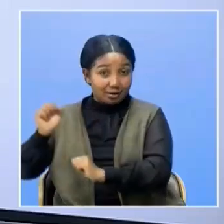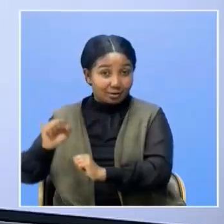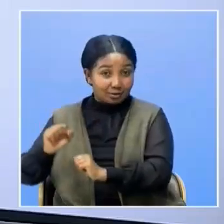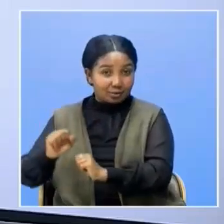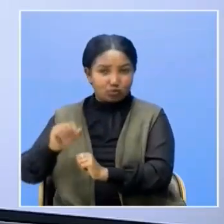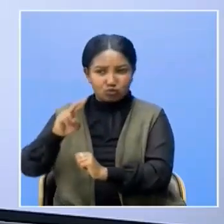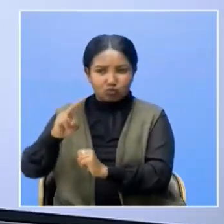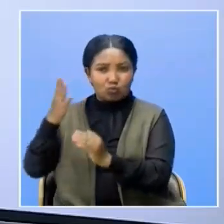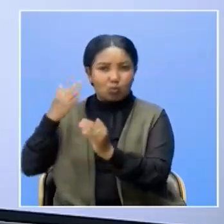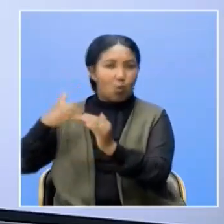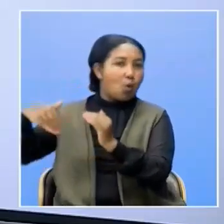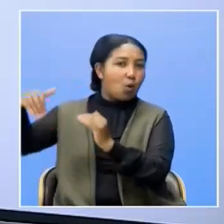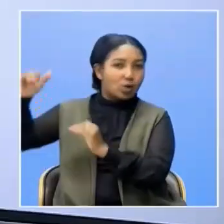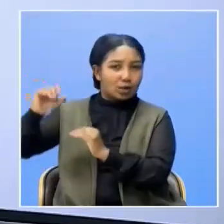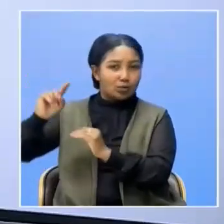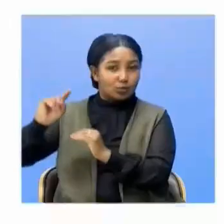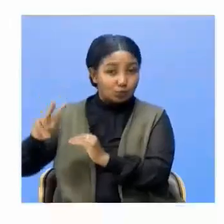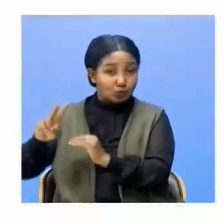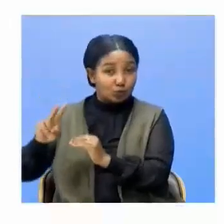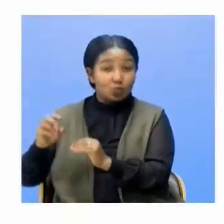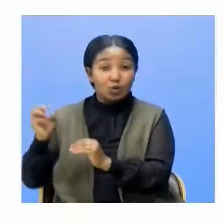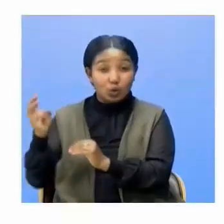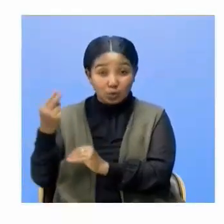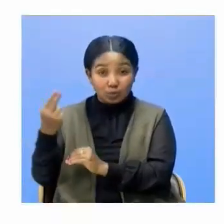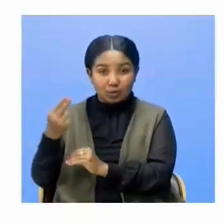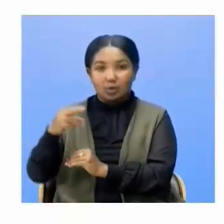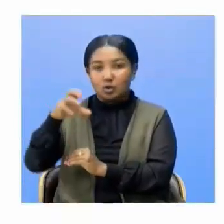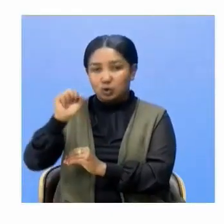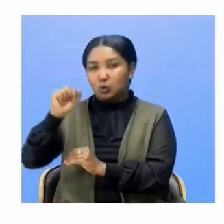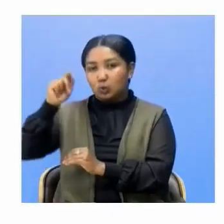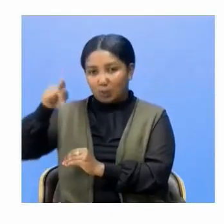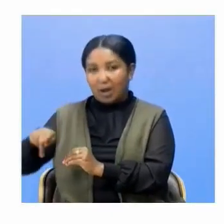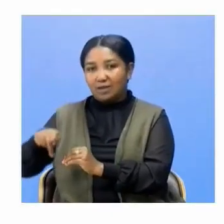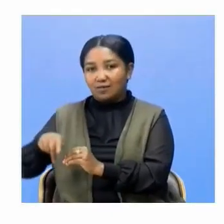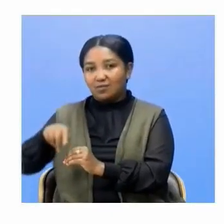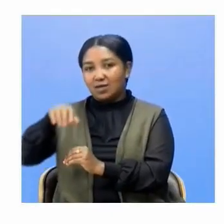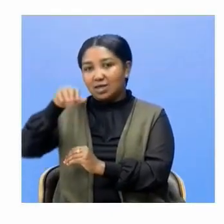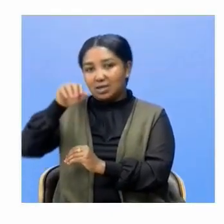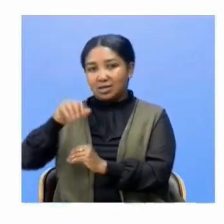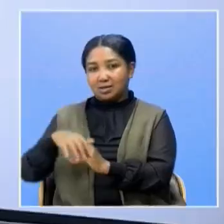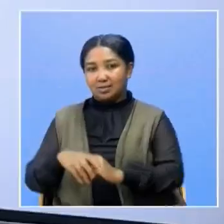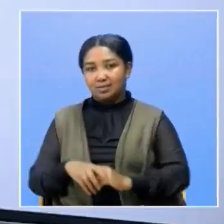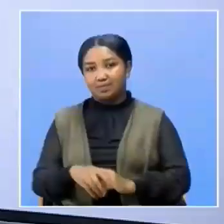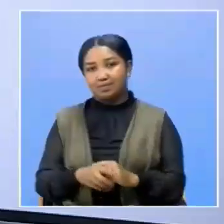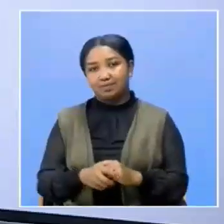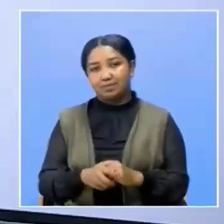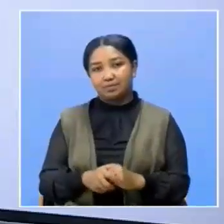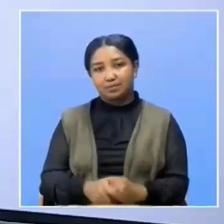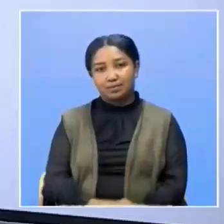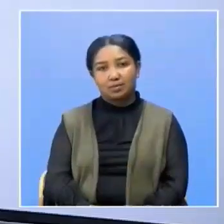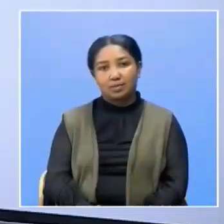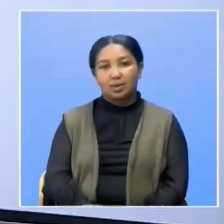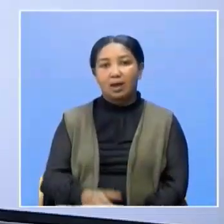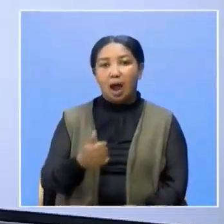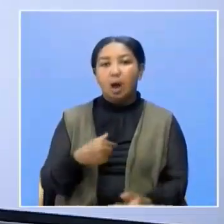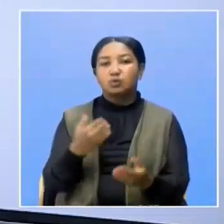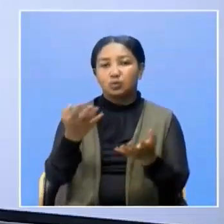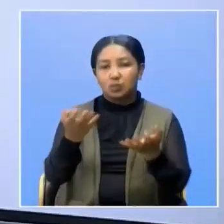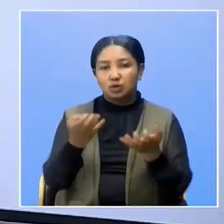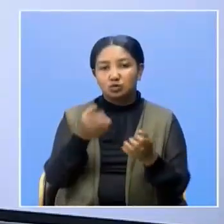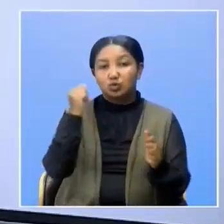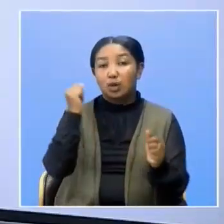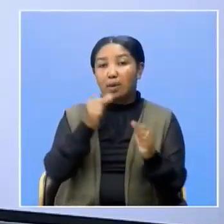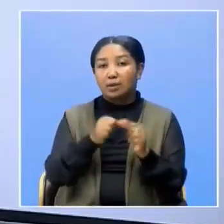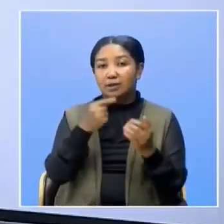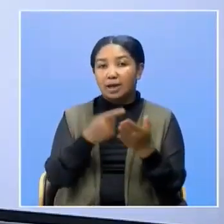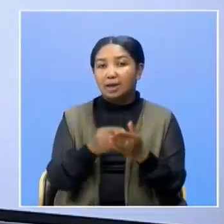2 and more than 2. In that case, we use what? The superlative degree. I also want to remind you